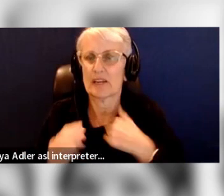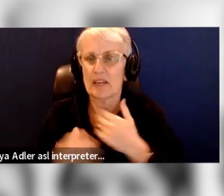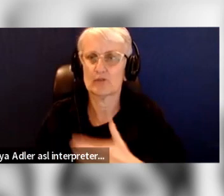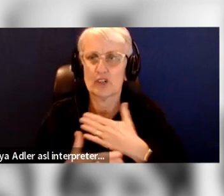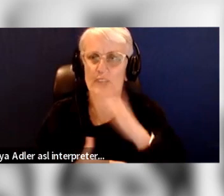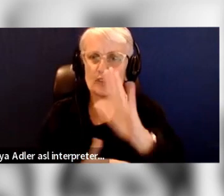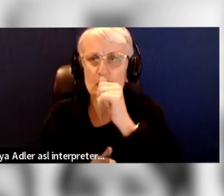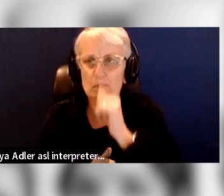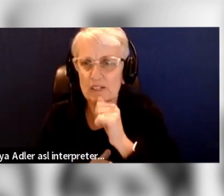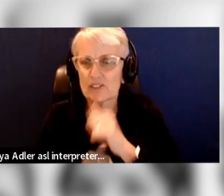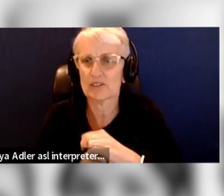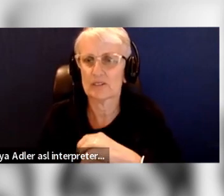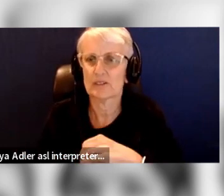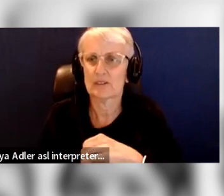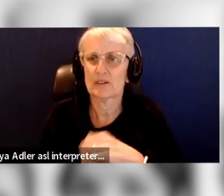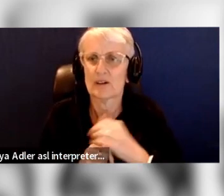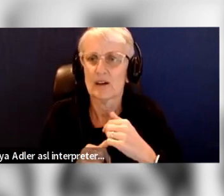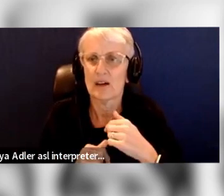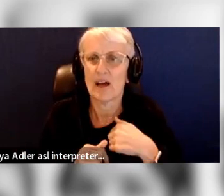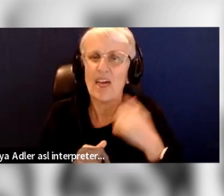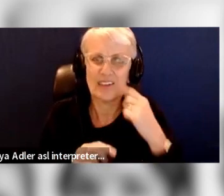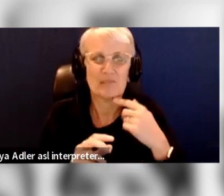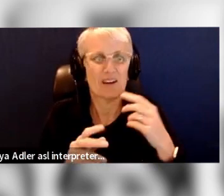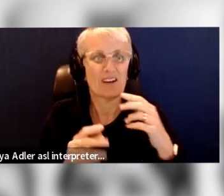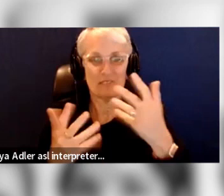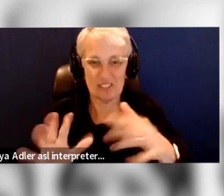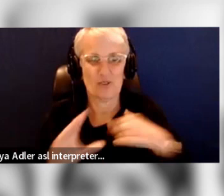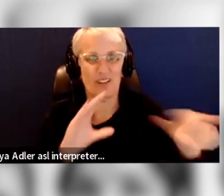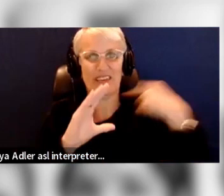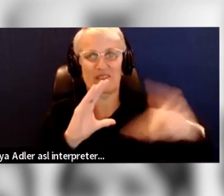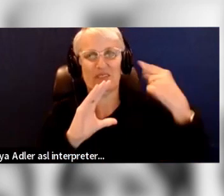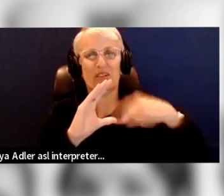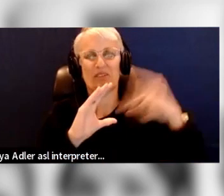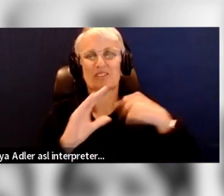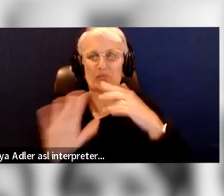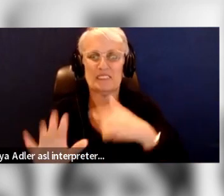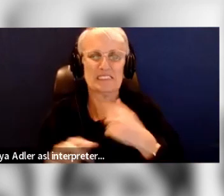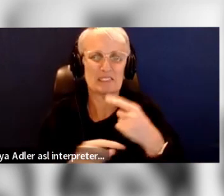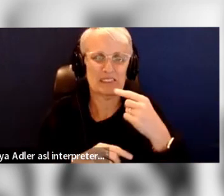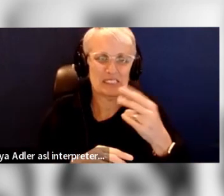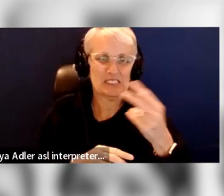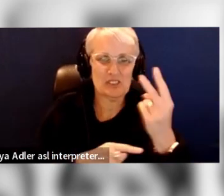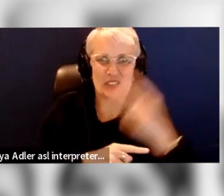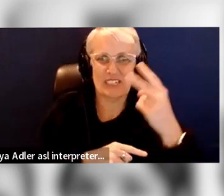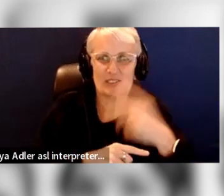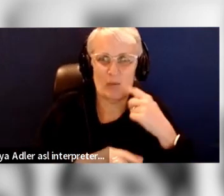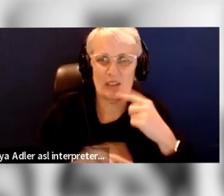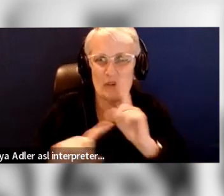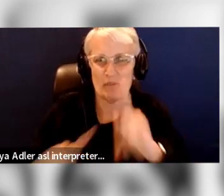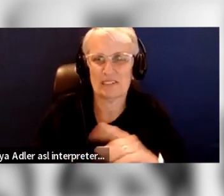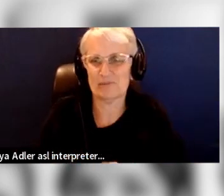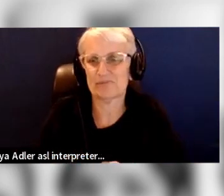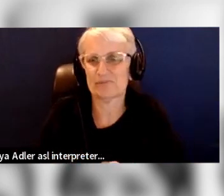everyone's patience. I'm thinking I'll get a couple emails after our info session today. So please give me at least 2 business days to reply.